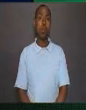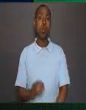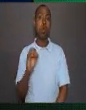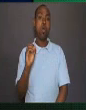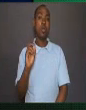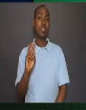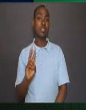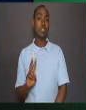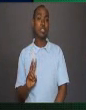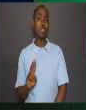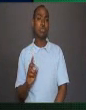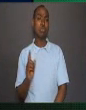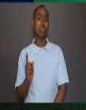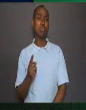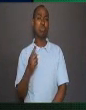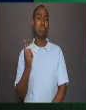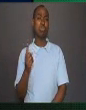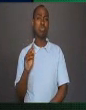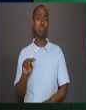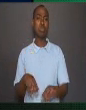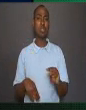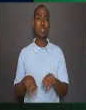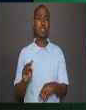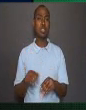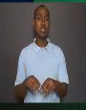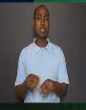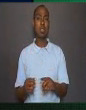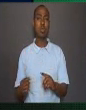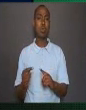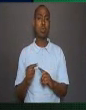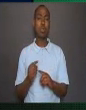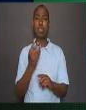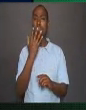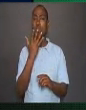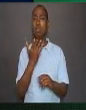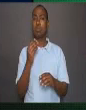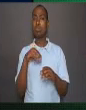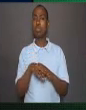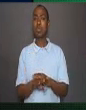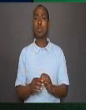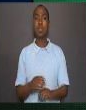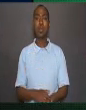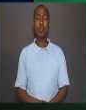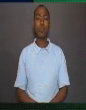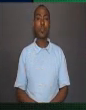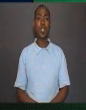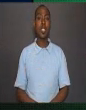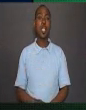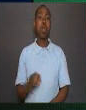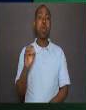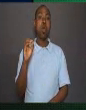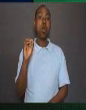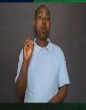Oxygen is regularly moved into the blood, but